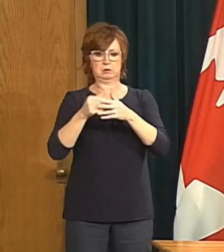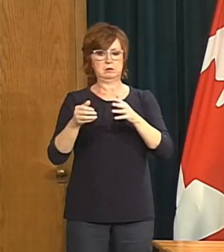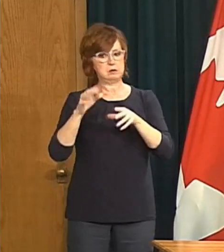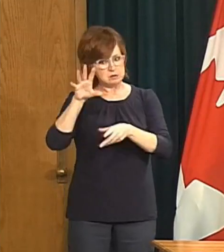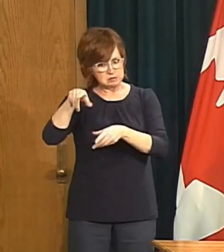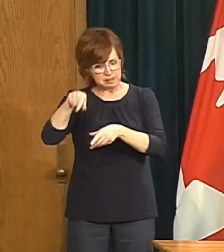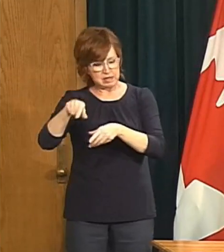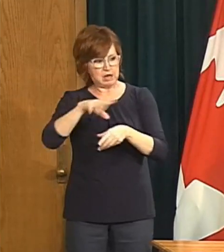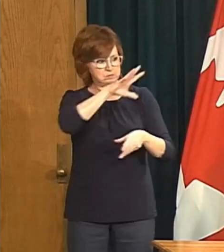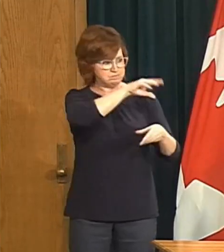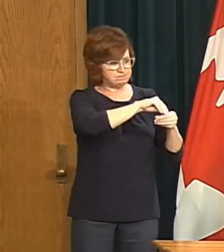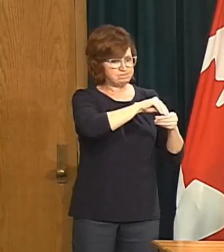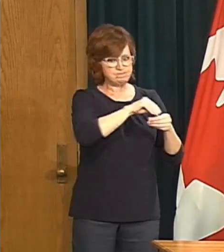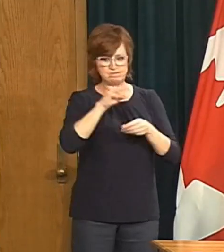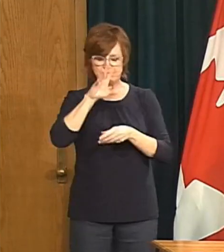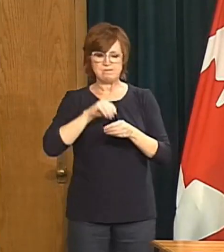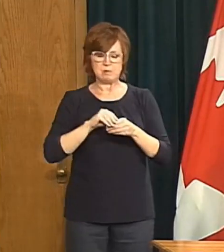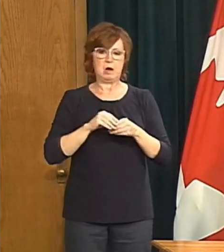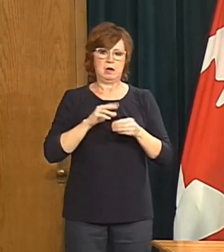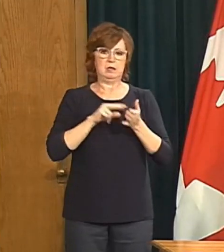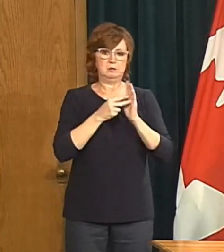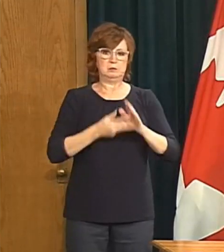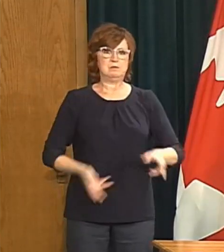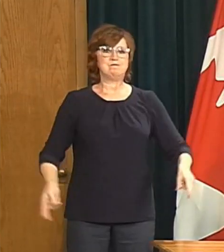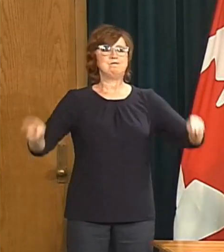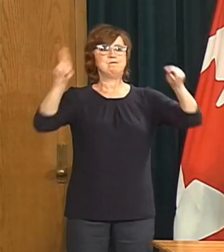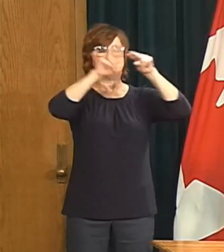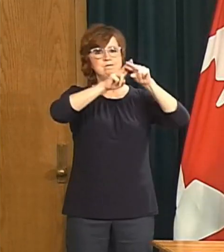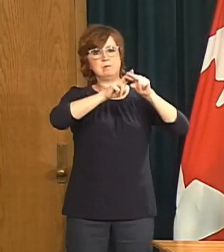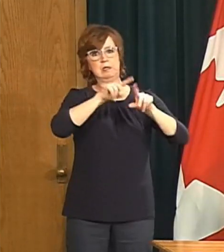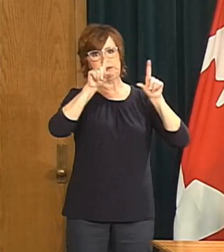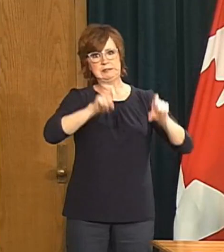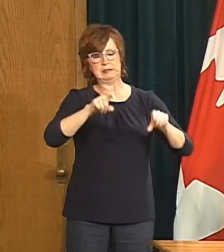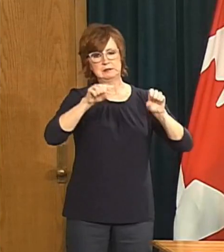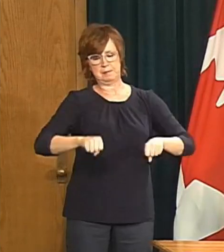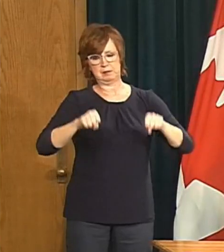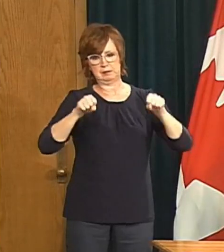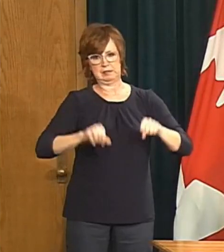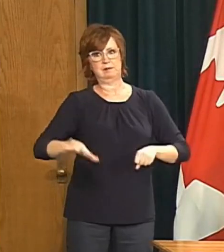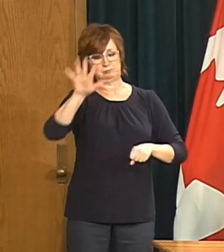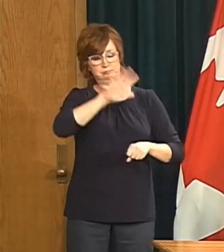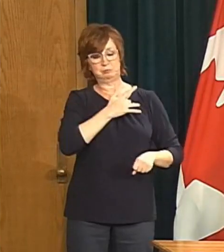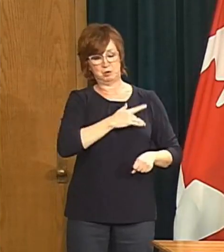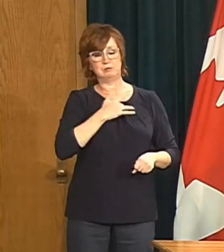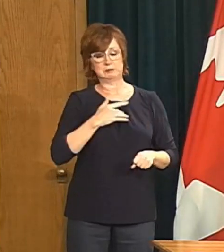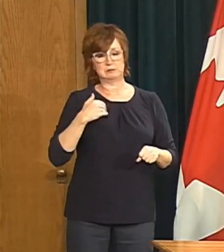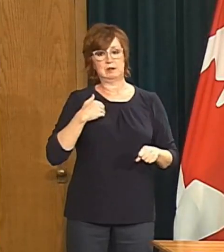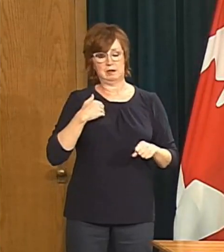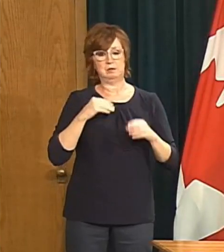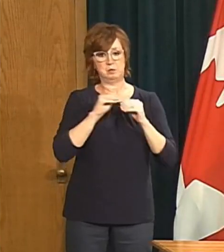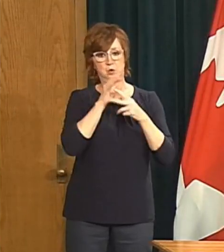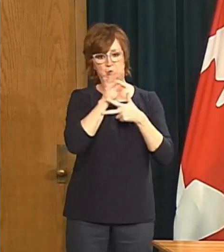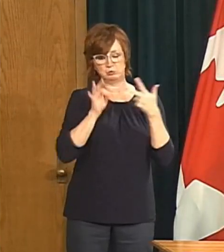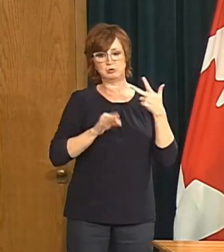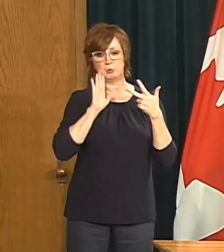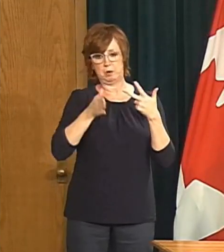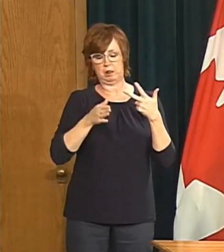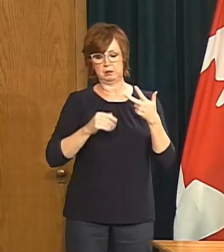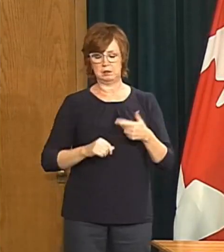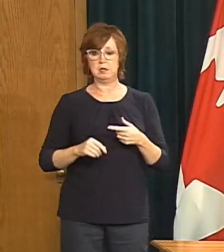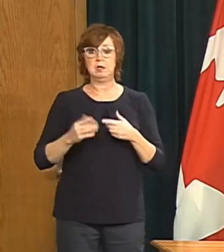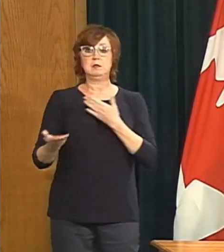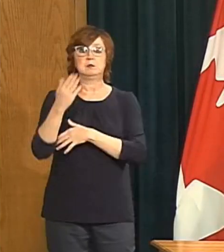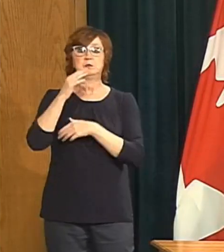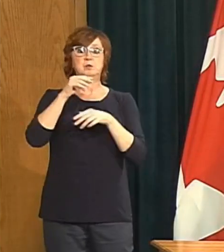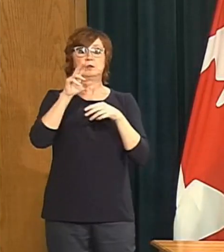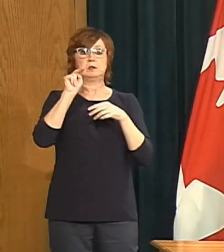will greatly increase our testing capacity in the province. This morning, Canada's Chief Public Health Officer, Dr. Tam,